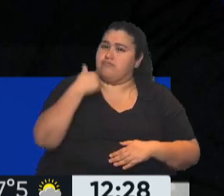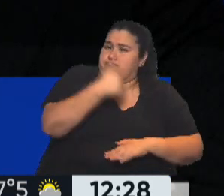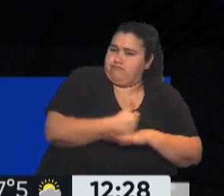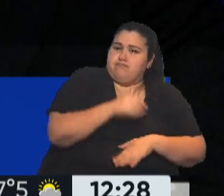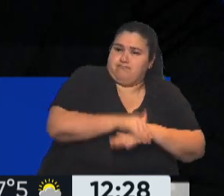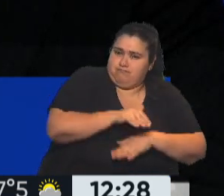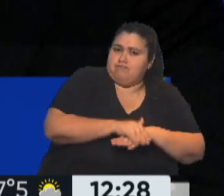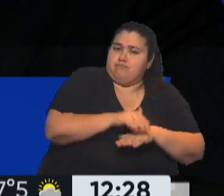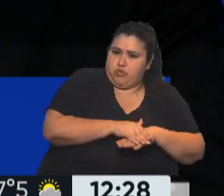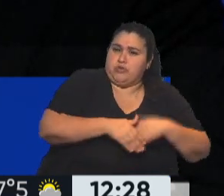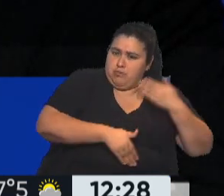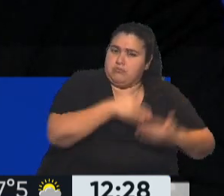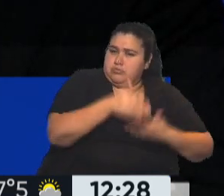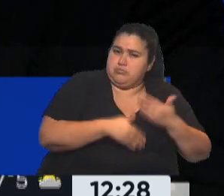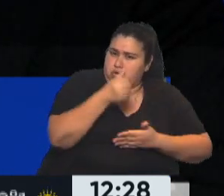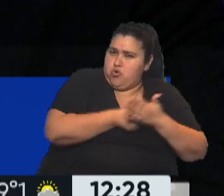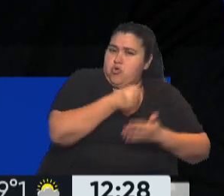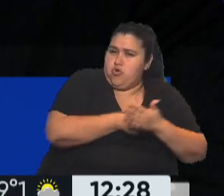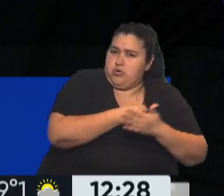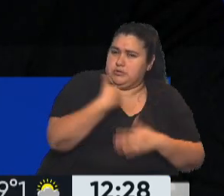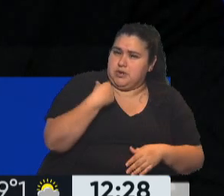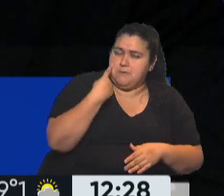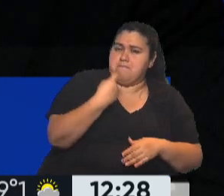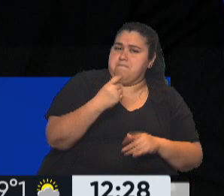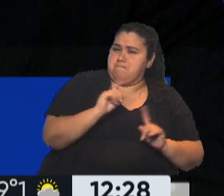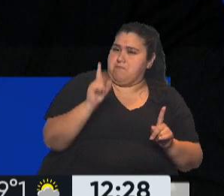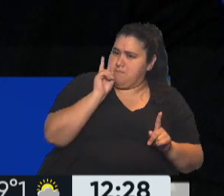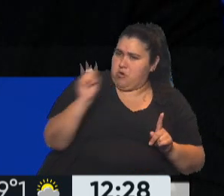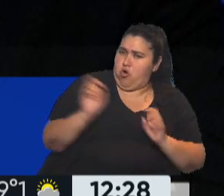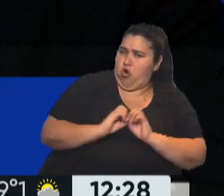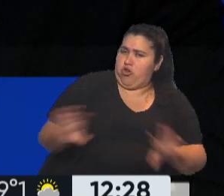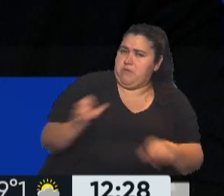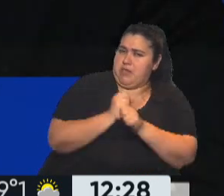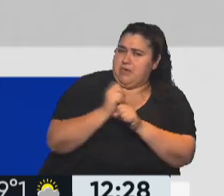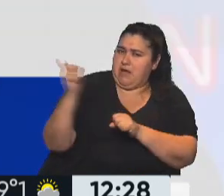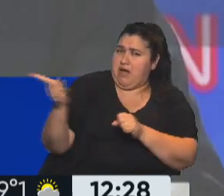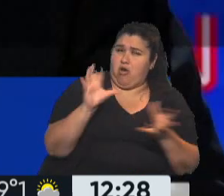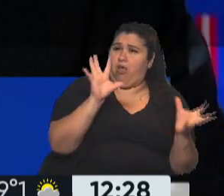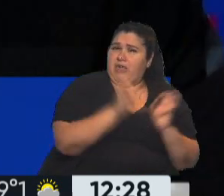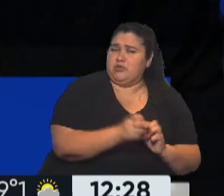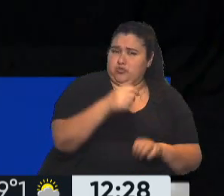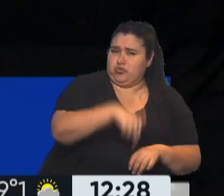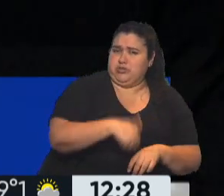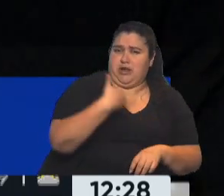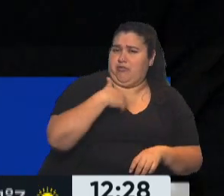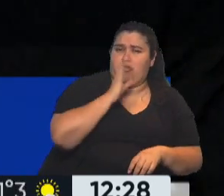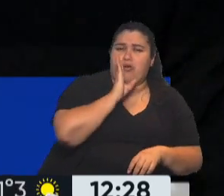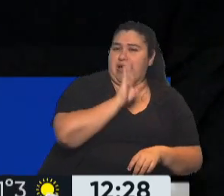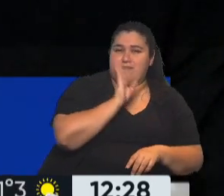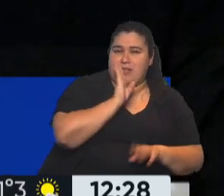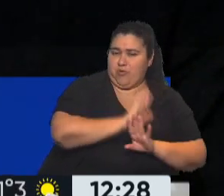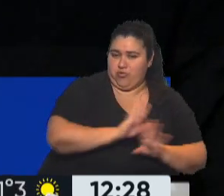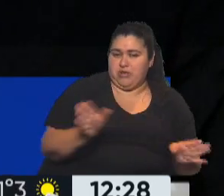wasn't really going to run until I saw the horrible job he did. He's destroying our country. There is no evidence of that at